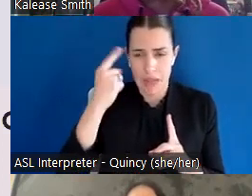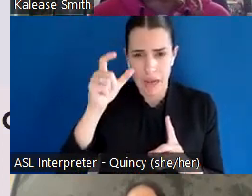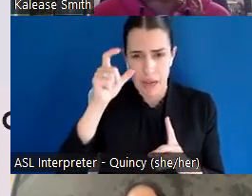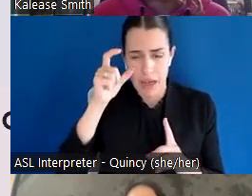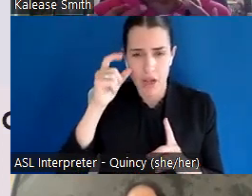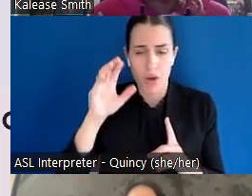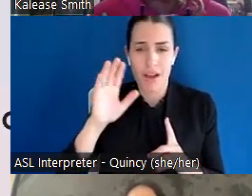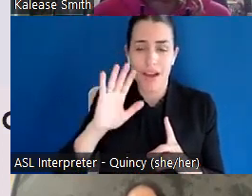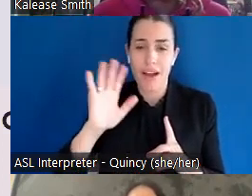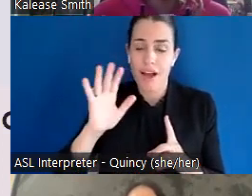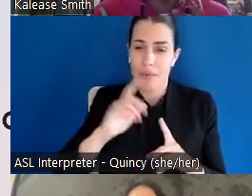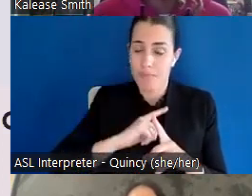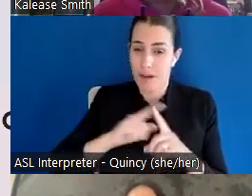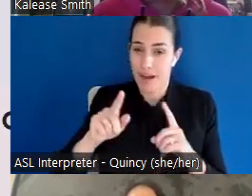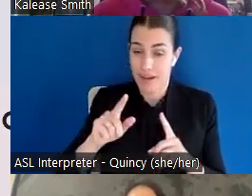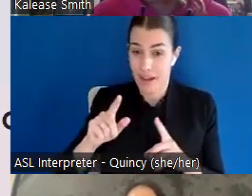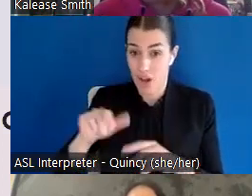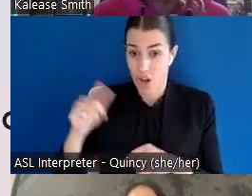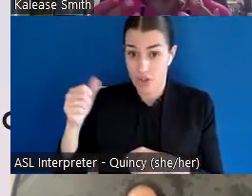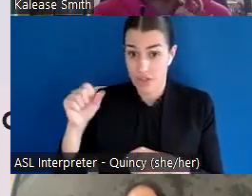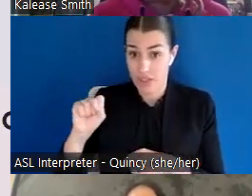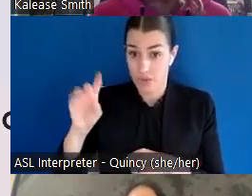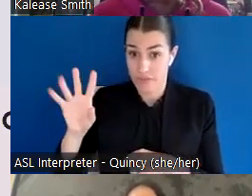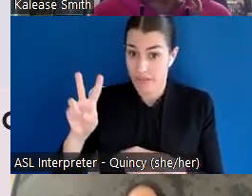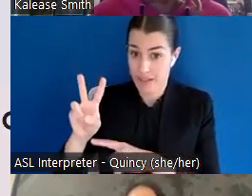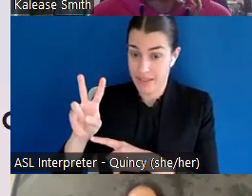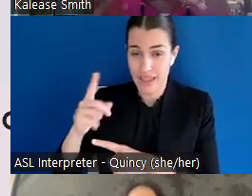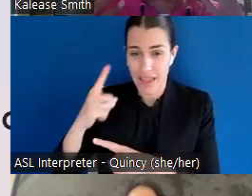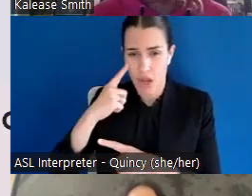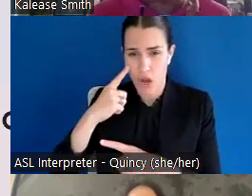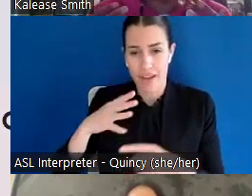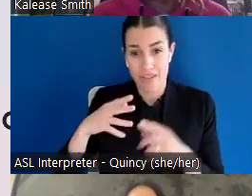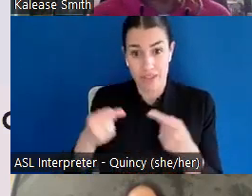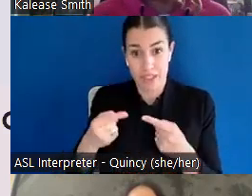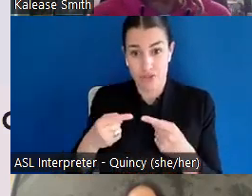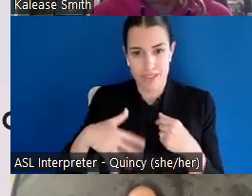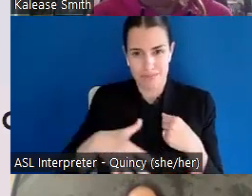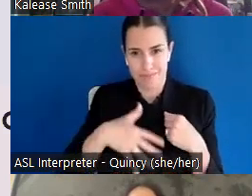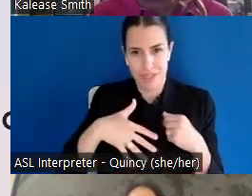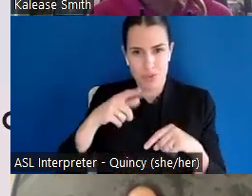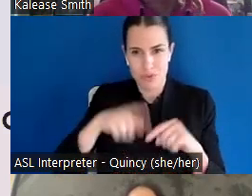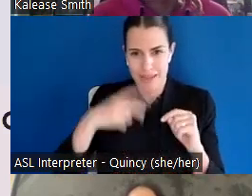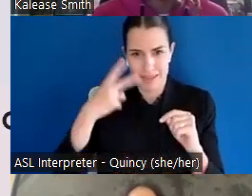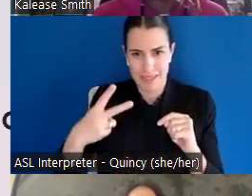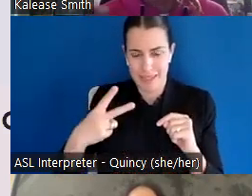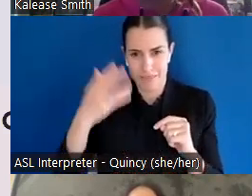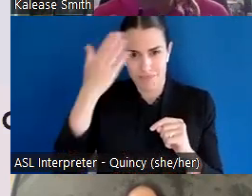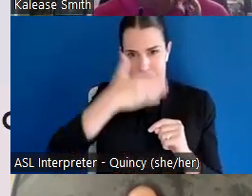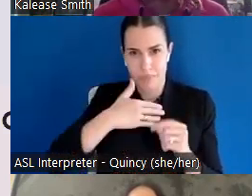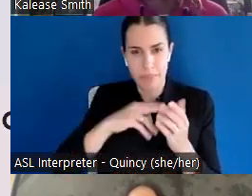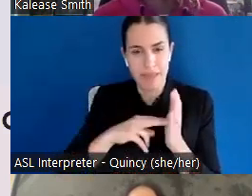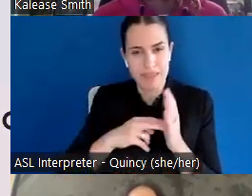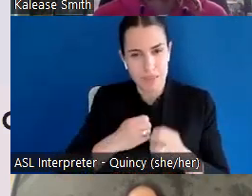where the clothes are, and so it's hidden, right? But it's all emotional. It's a lot of emotion and psychological, and of course